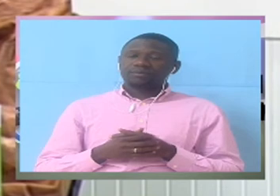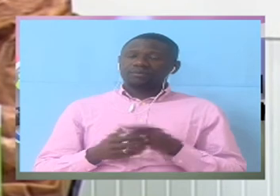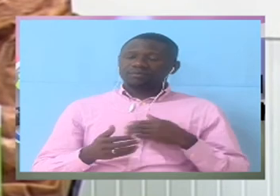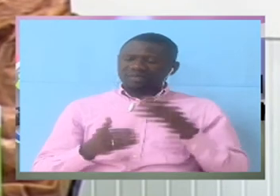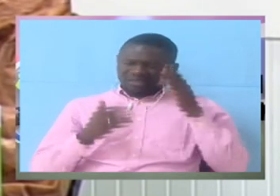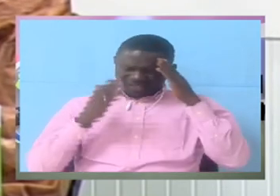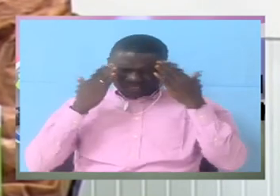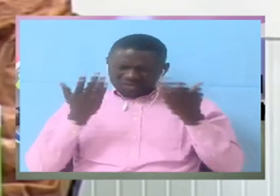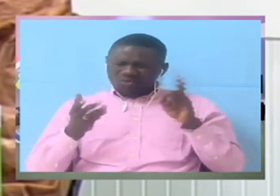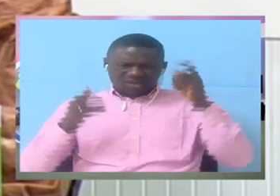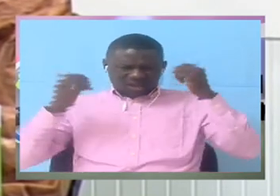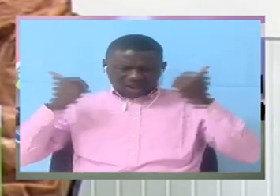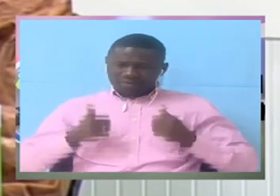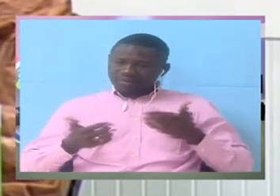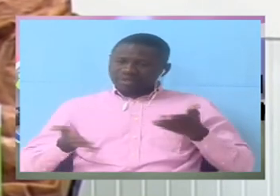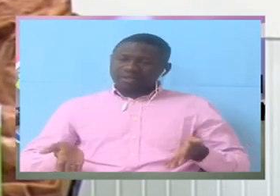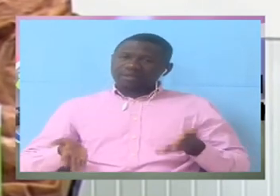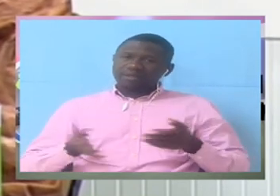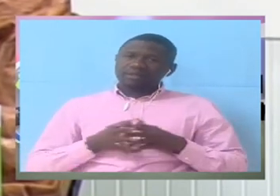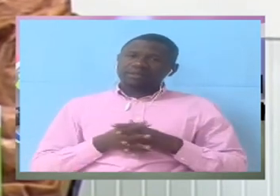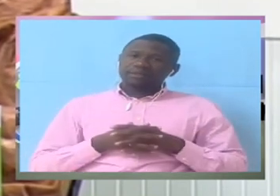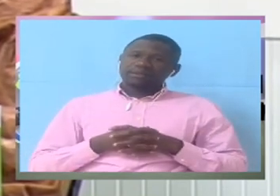I said, what is happening here? And